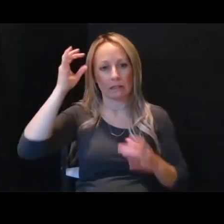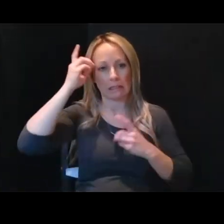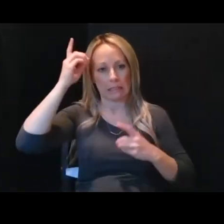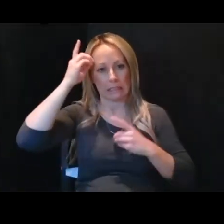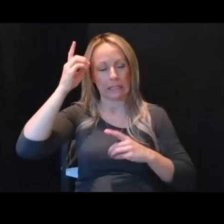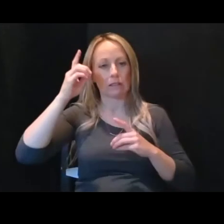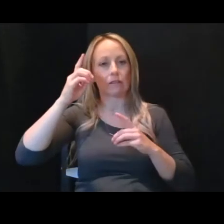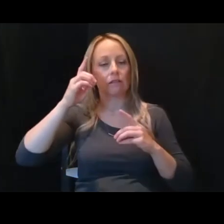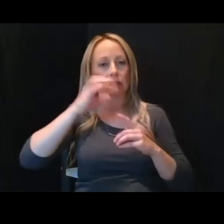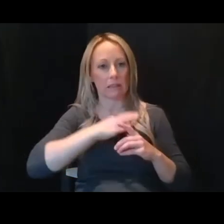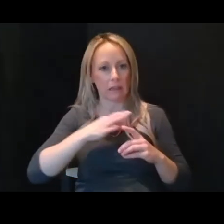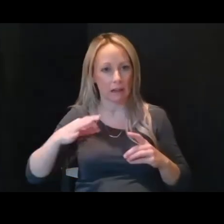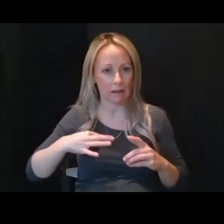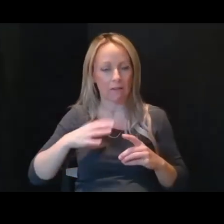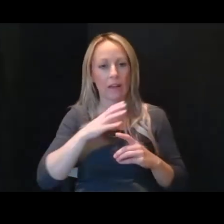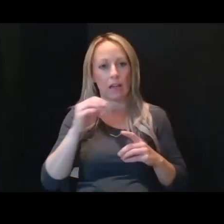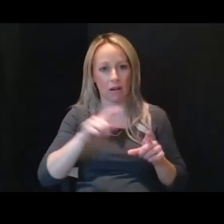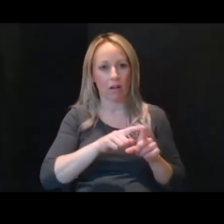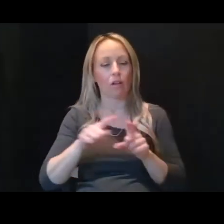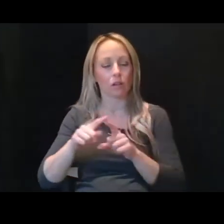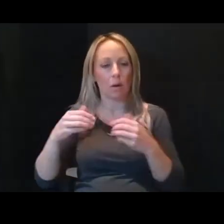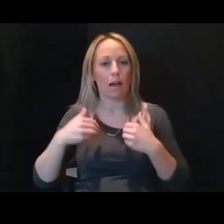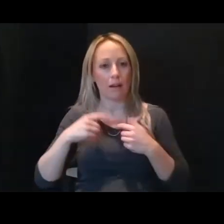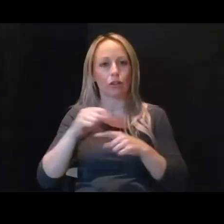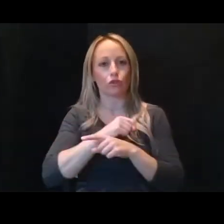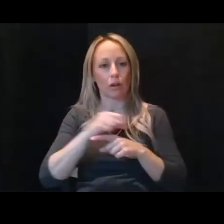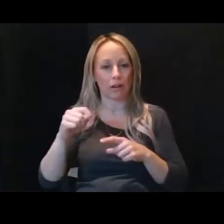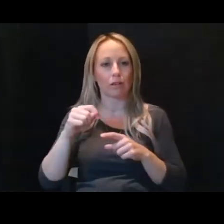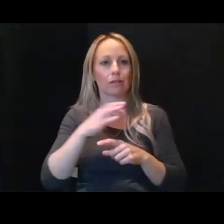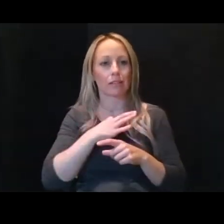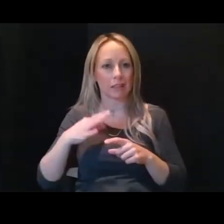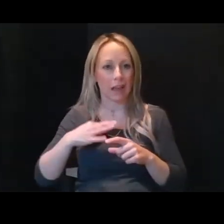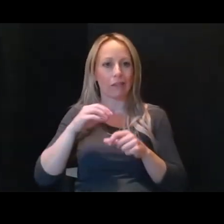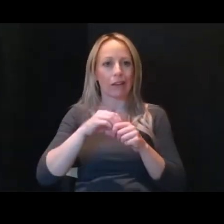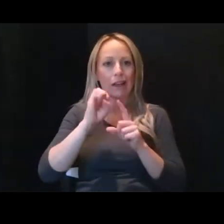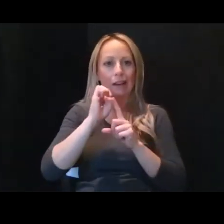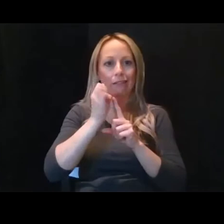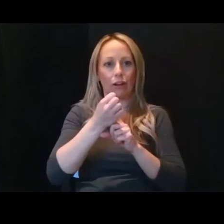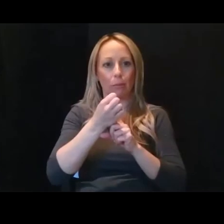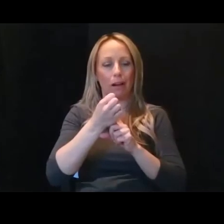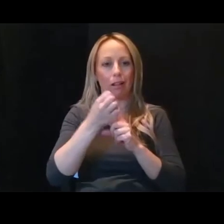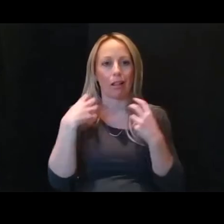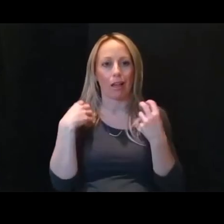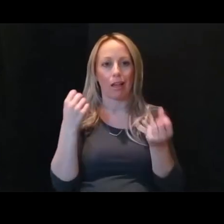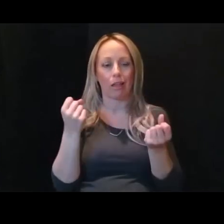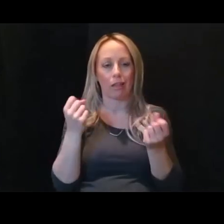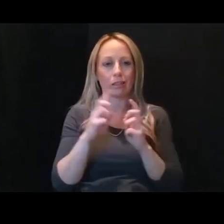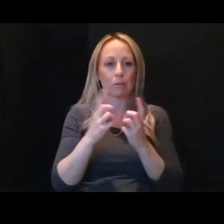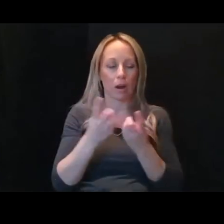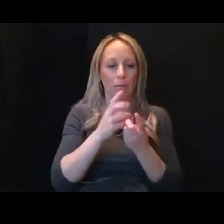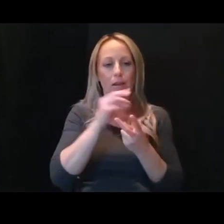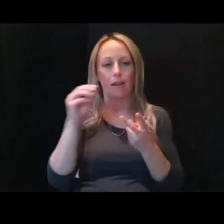then we also have trained some staff in other programs like environmental health and family case